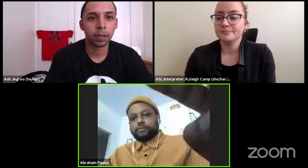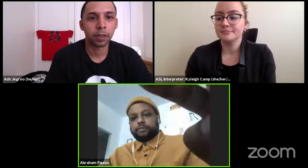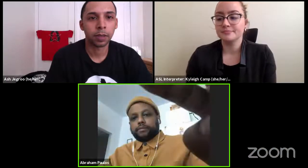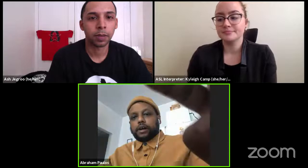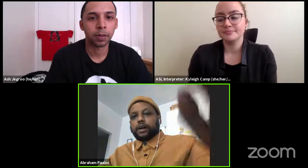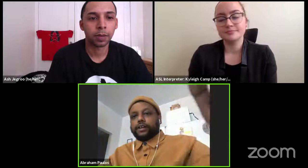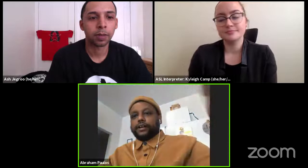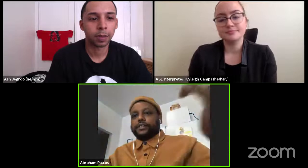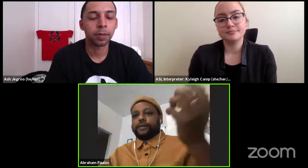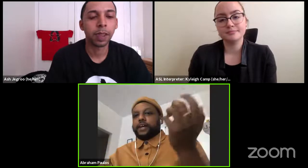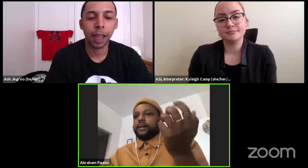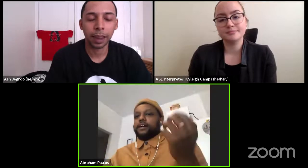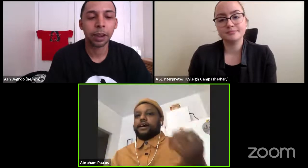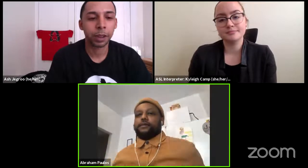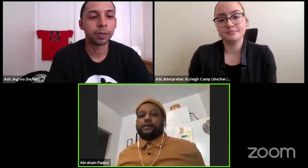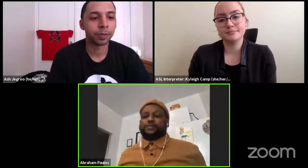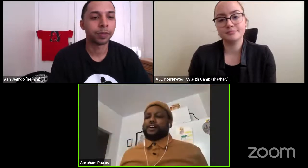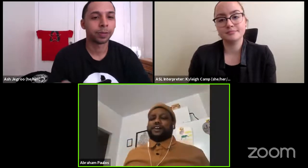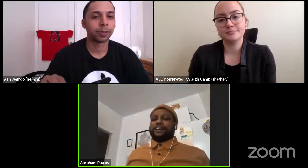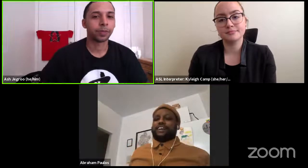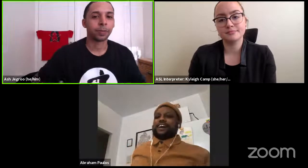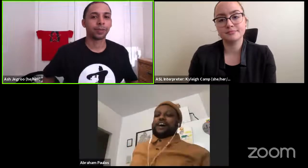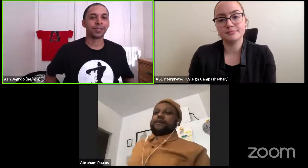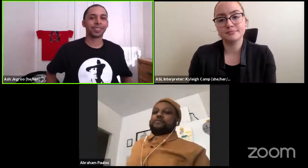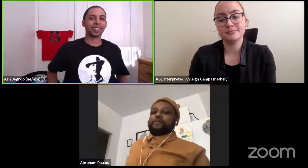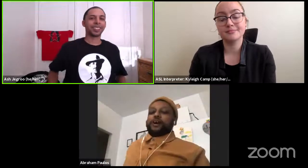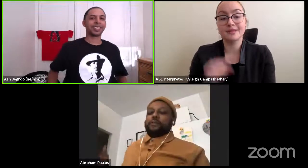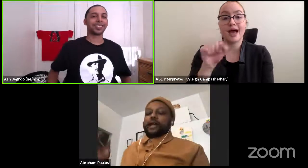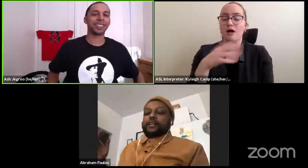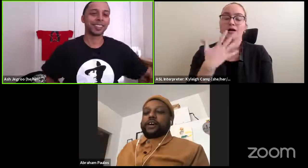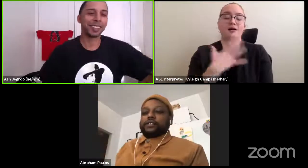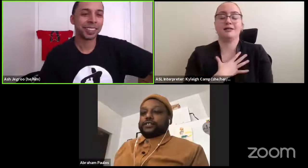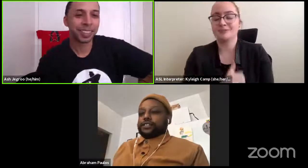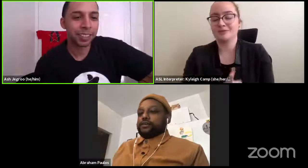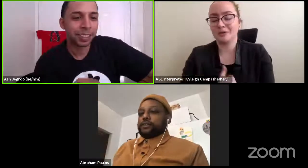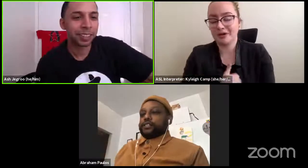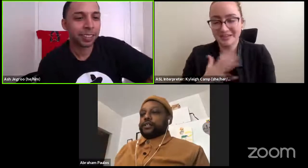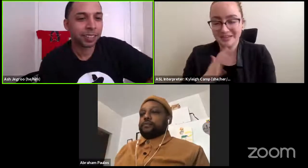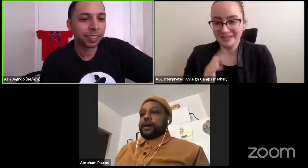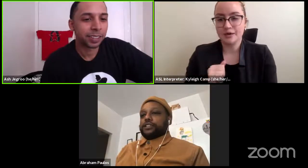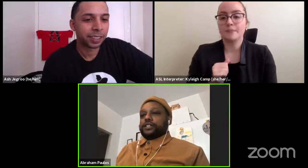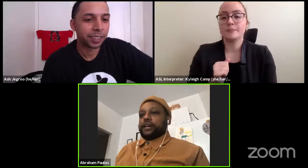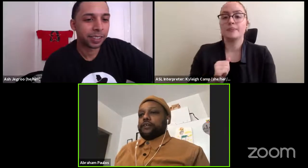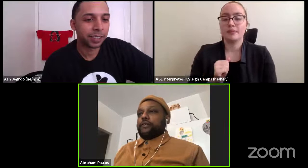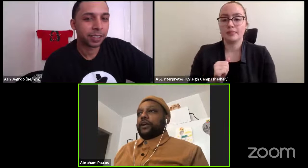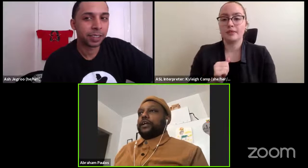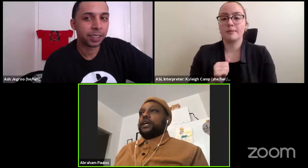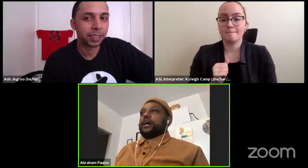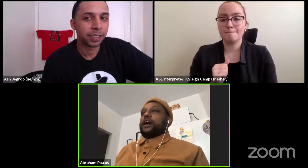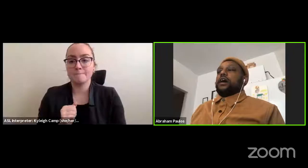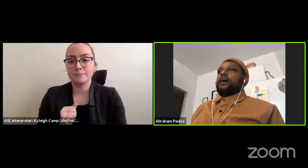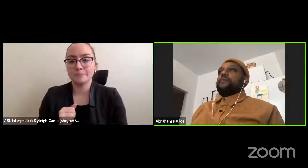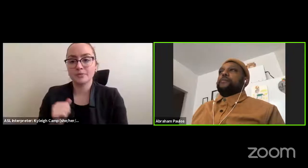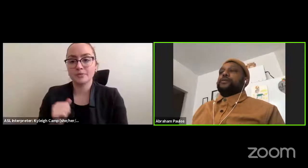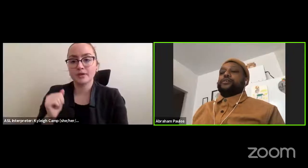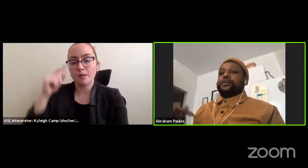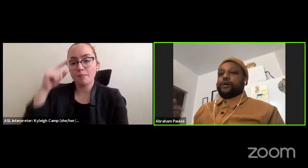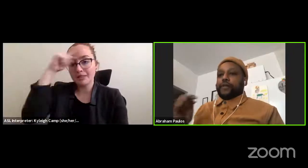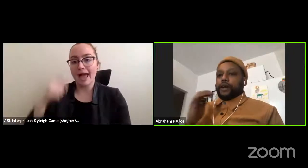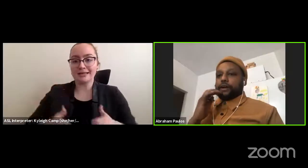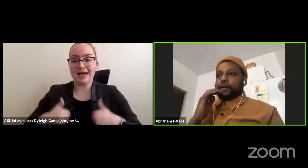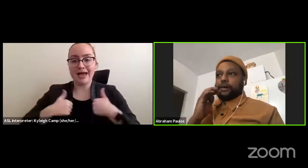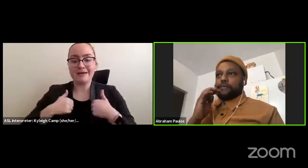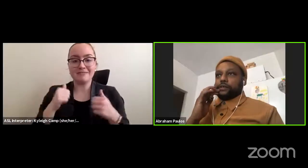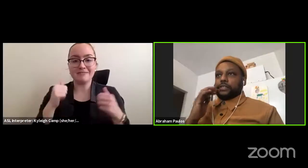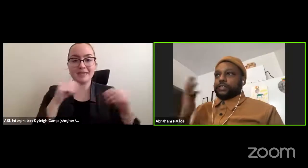All right. Can guys hear me? Yeah. I'm sorry. Black Lives for Just Immigration, bhaji.org. I mean, you can